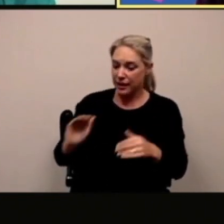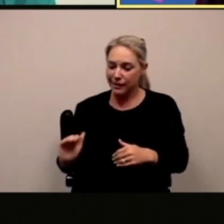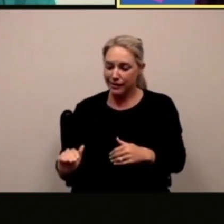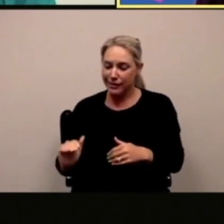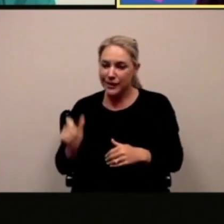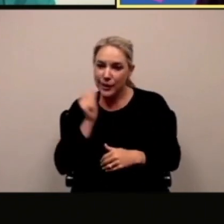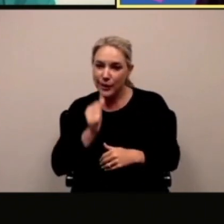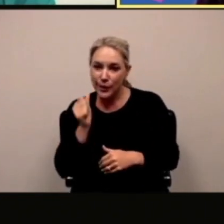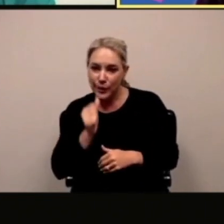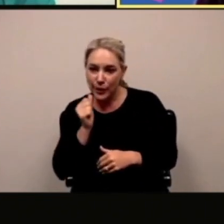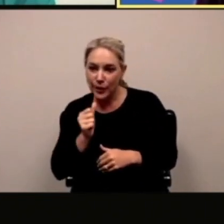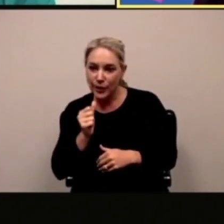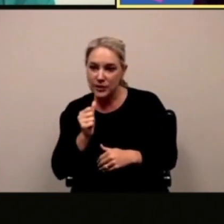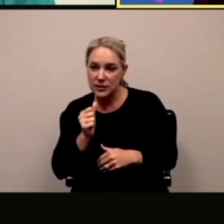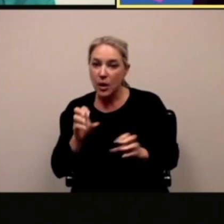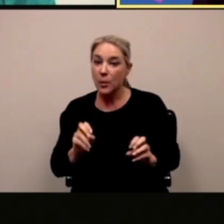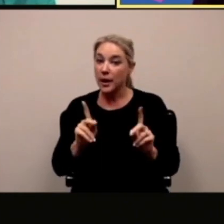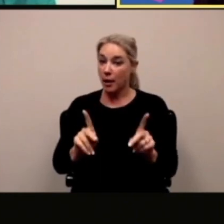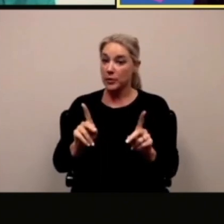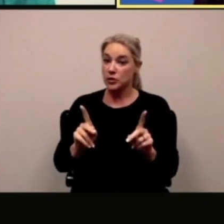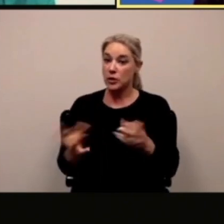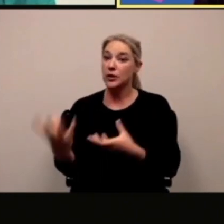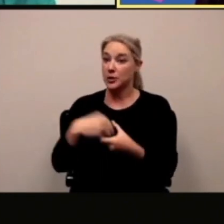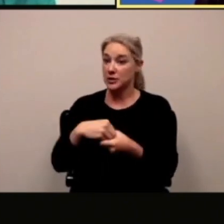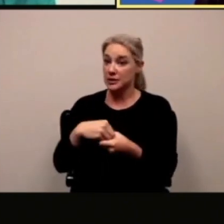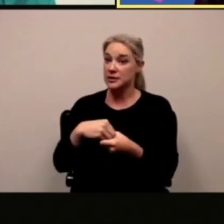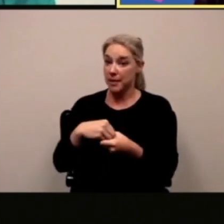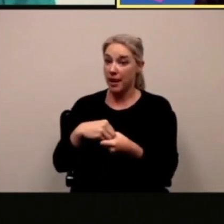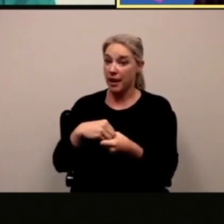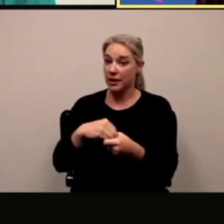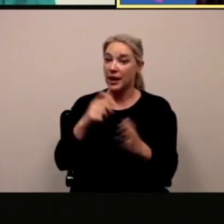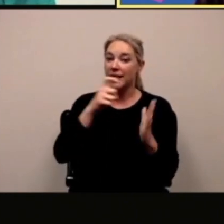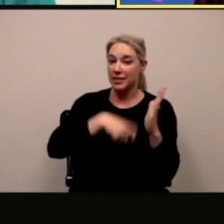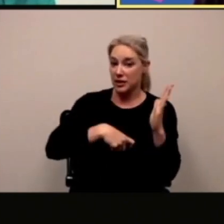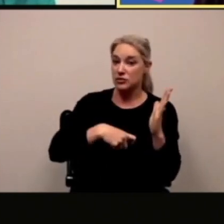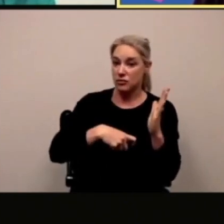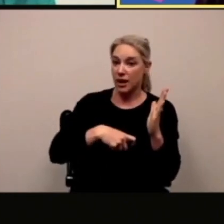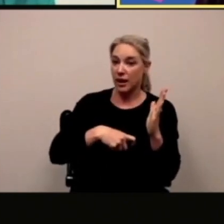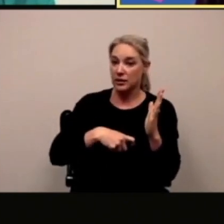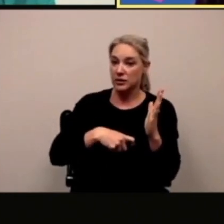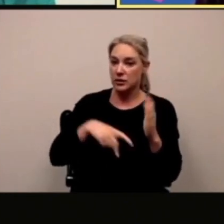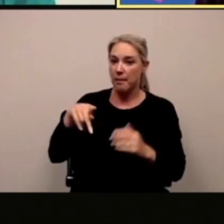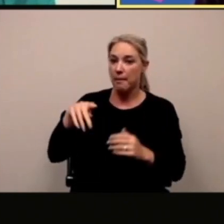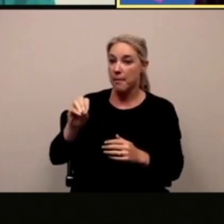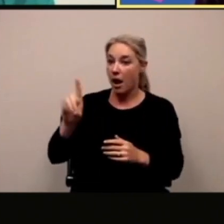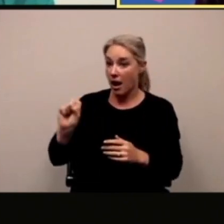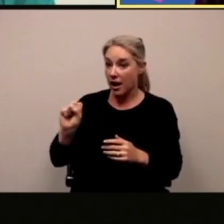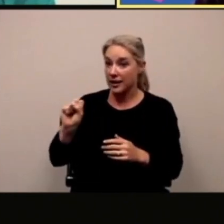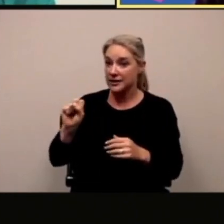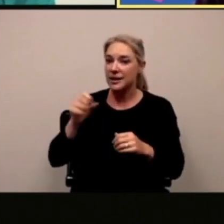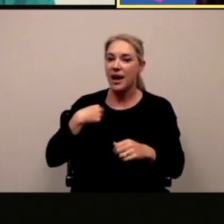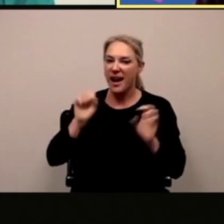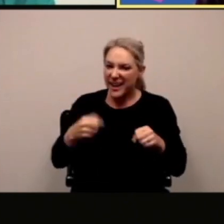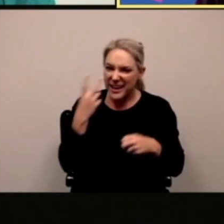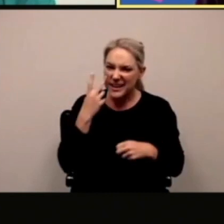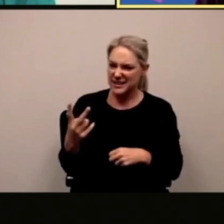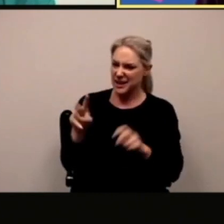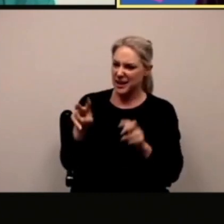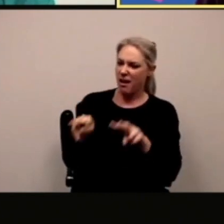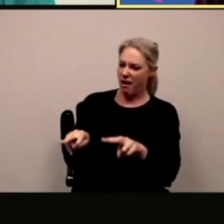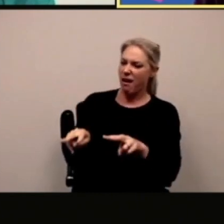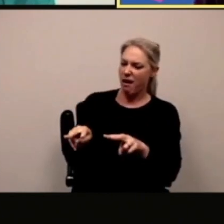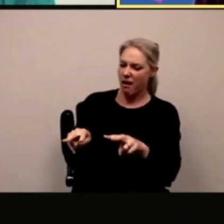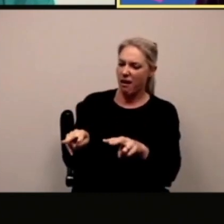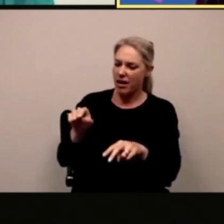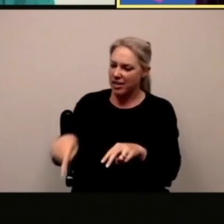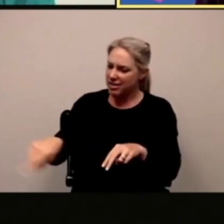we had the opportunity to participate, for example, in the Scratch Pulse, where I can see how they can